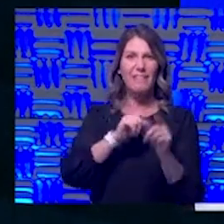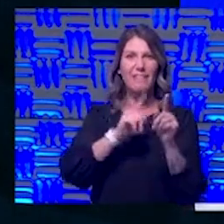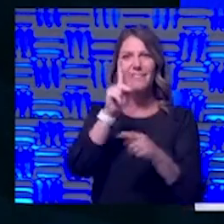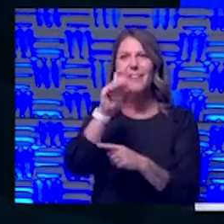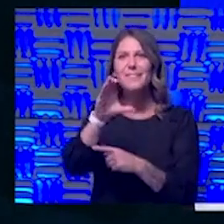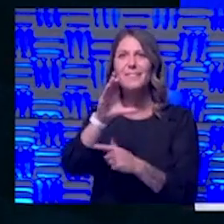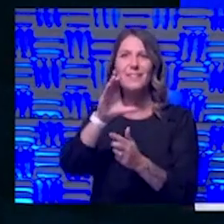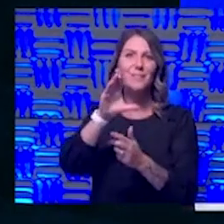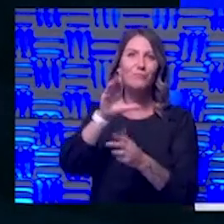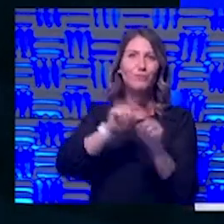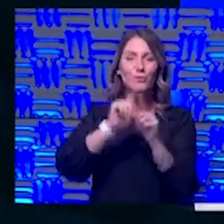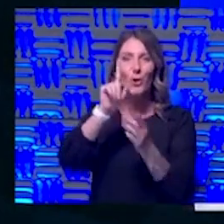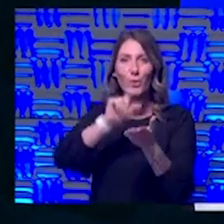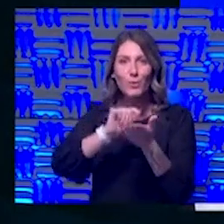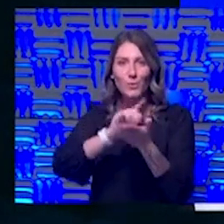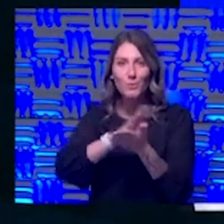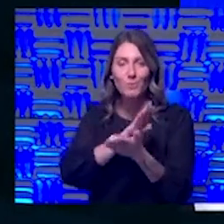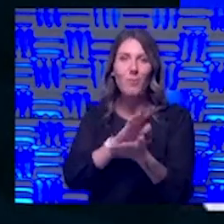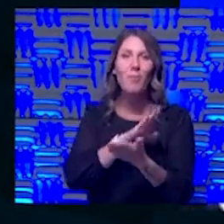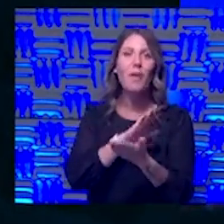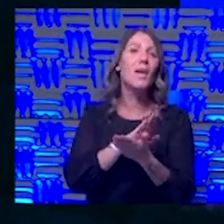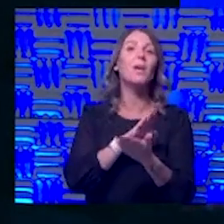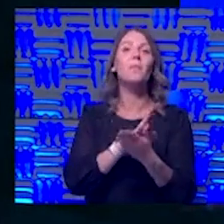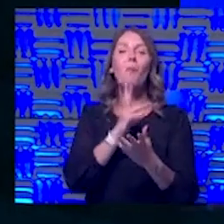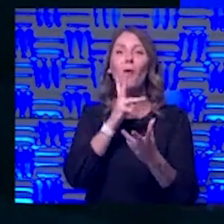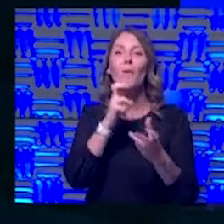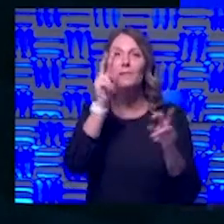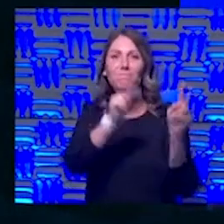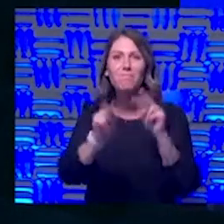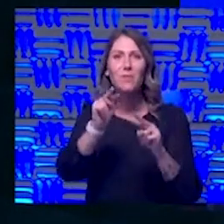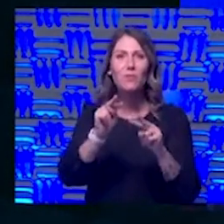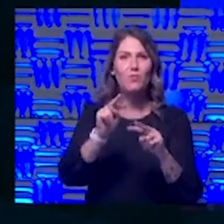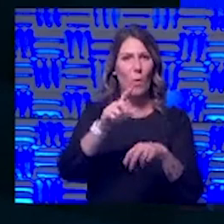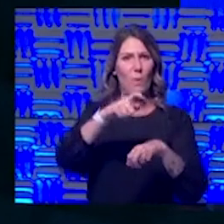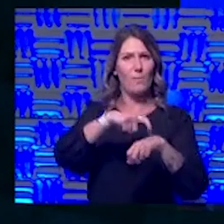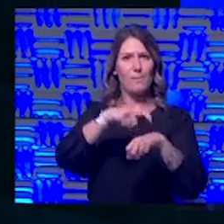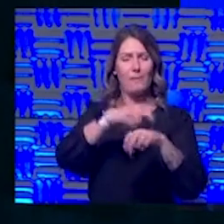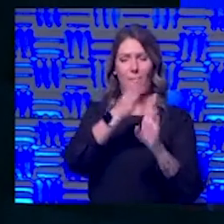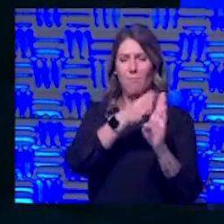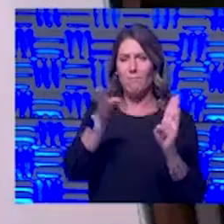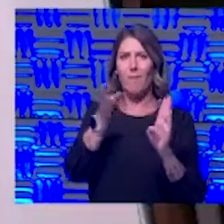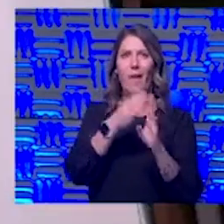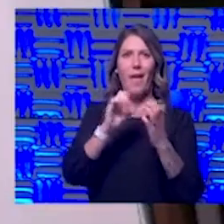take a look. Over what period of time have you all been able to build those houses?